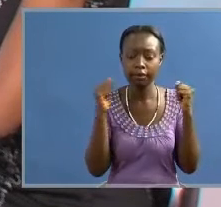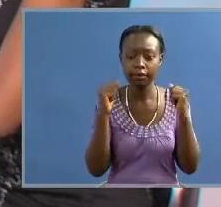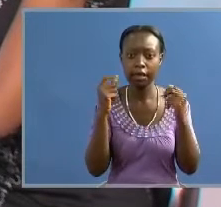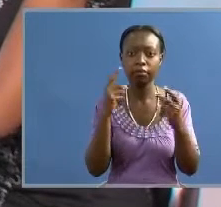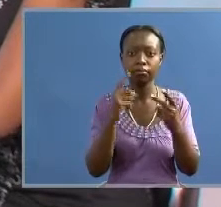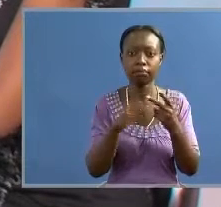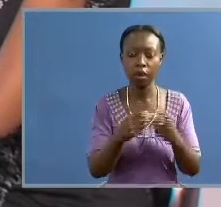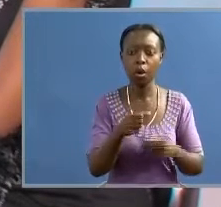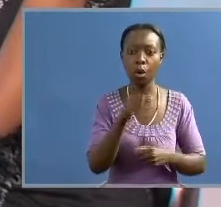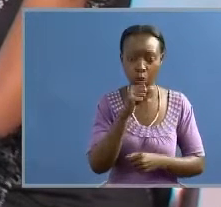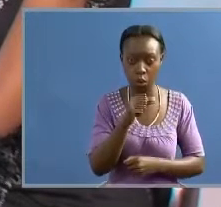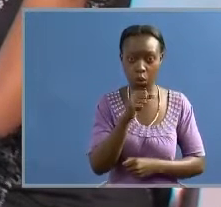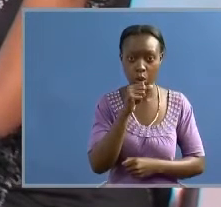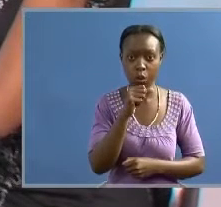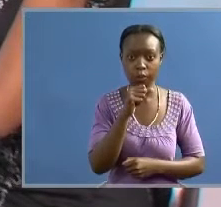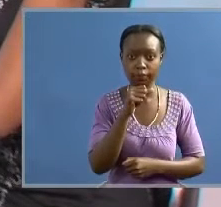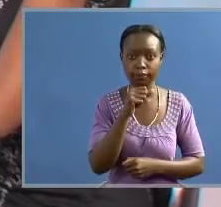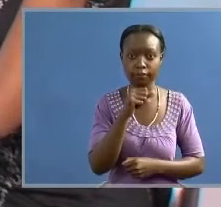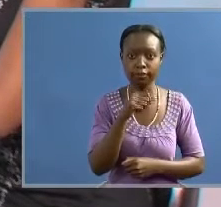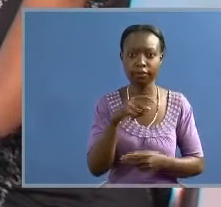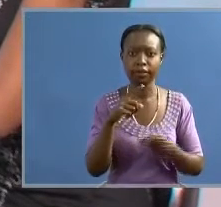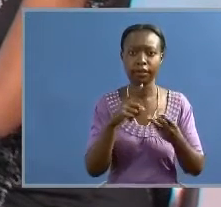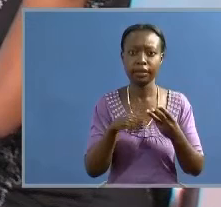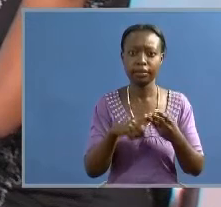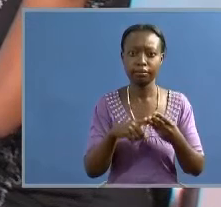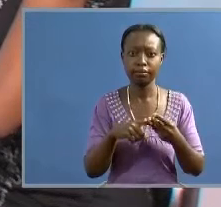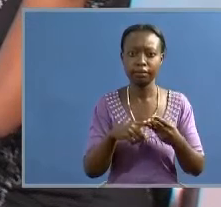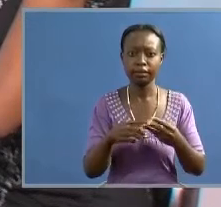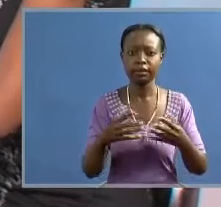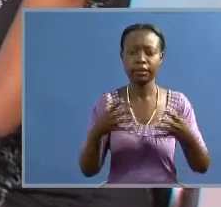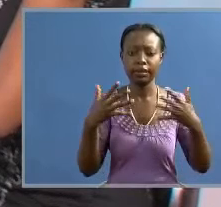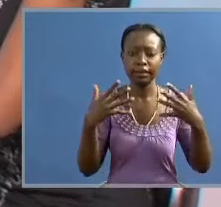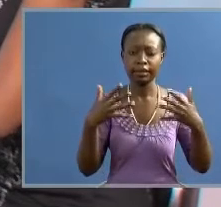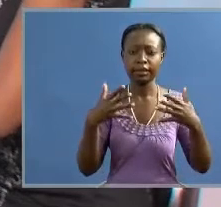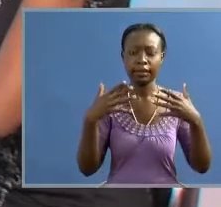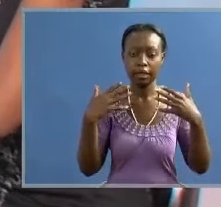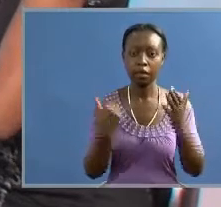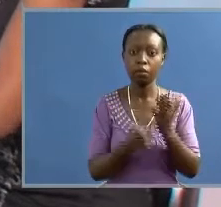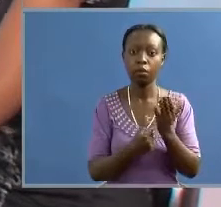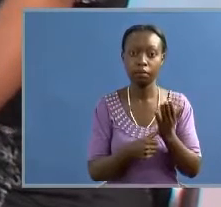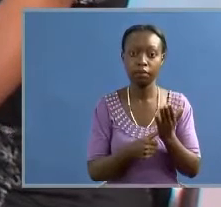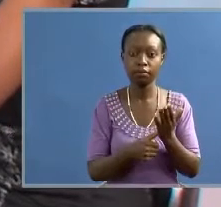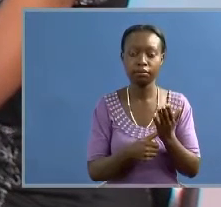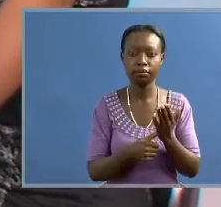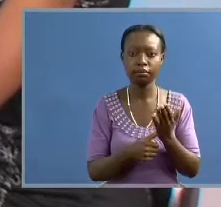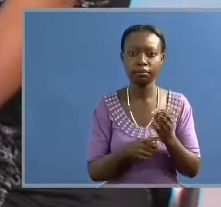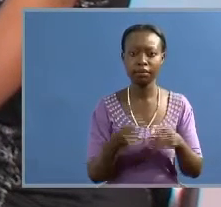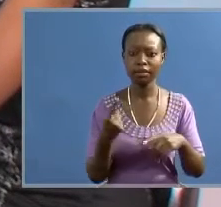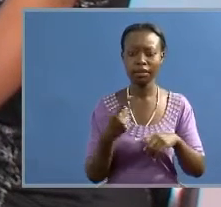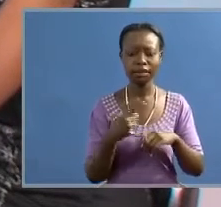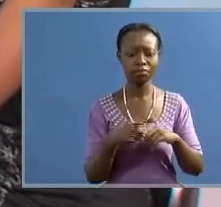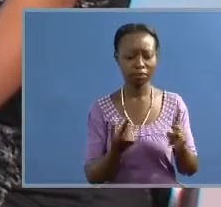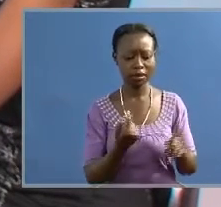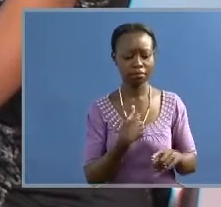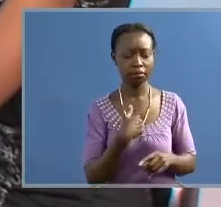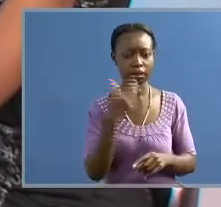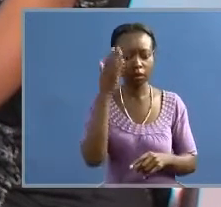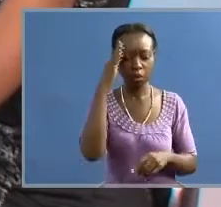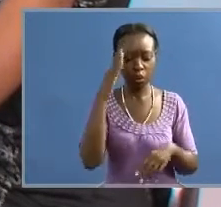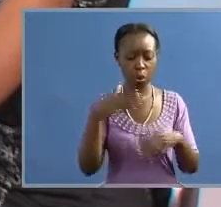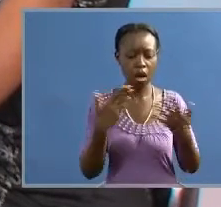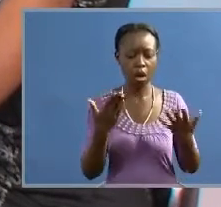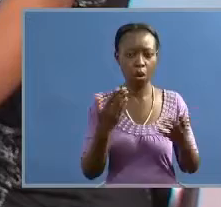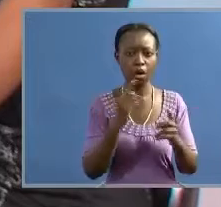of cough, and we are talking of difficulty in breathing. Right. Yes. But how can I know the difference